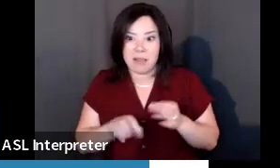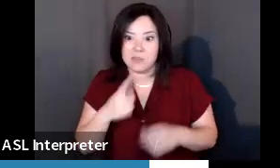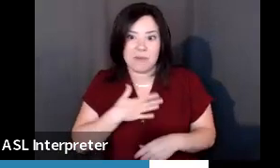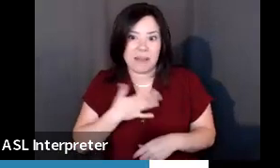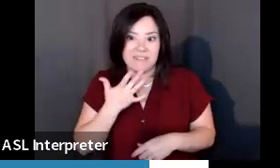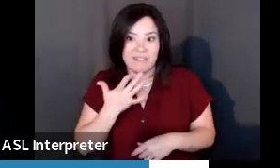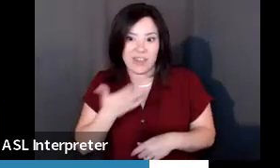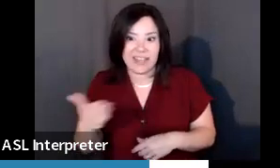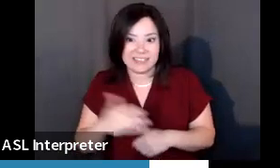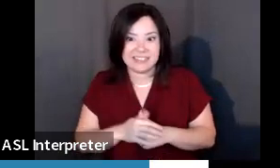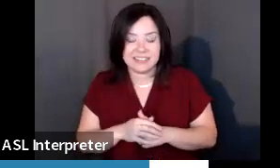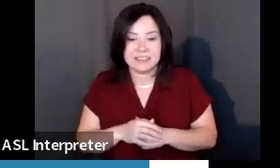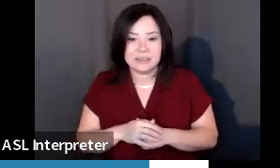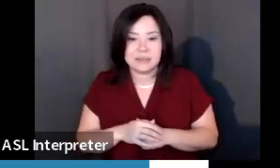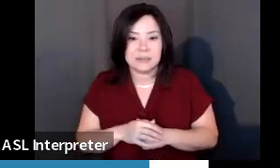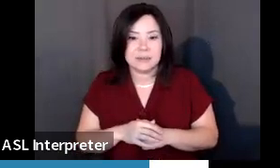favorite things.